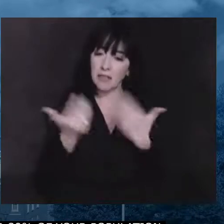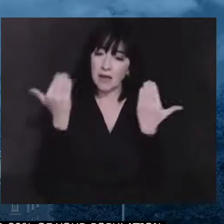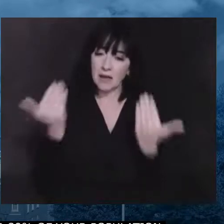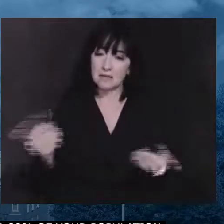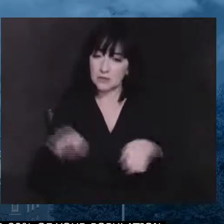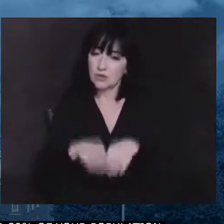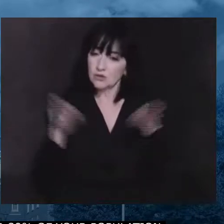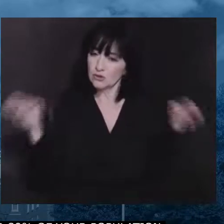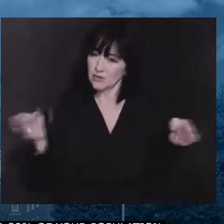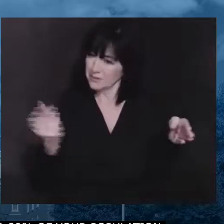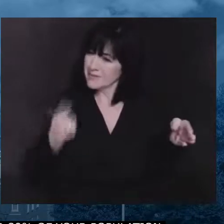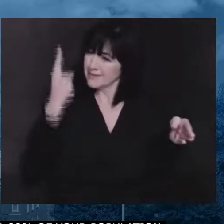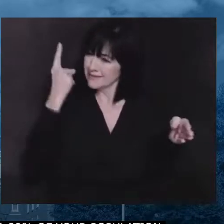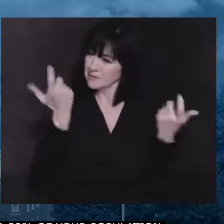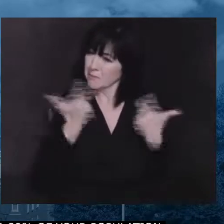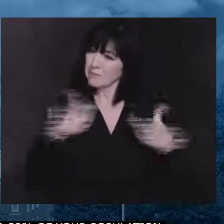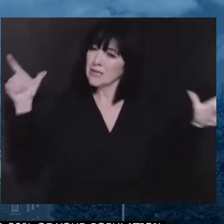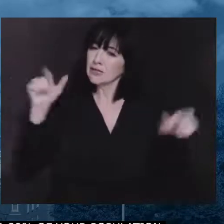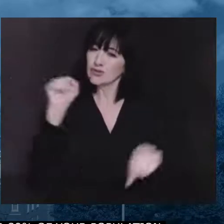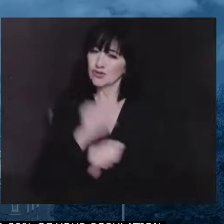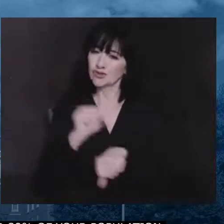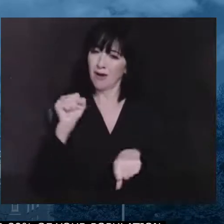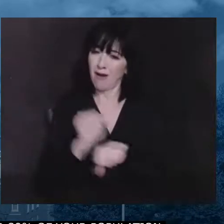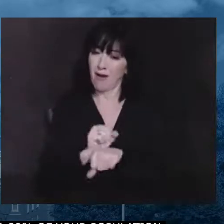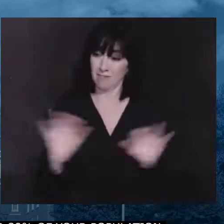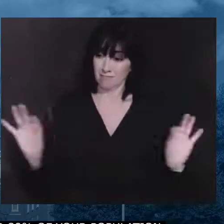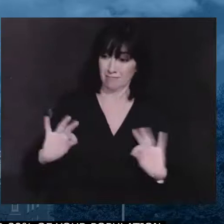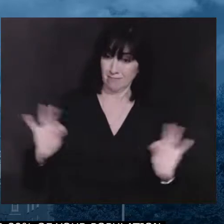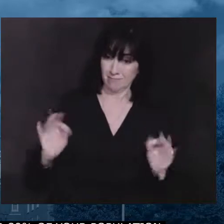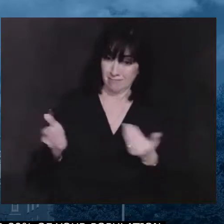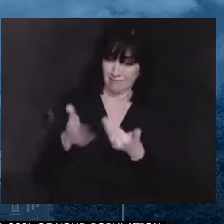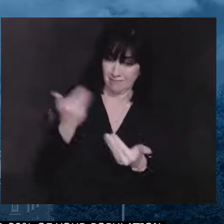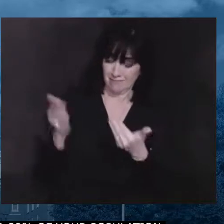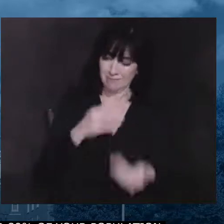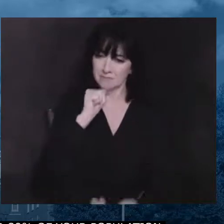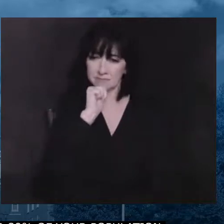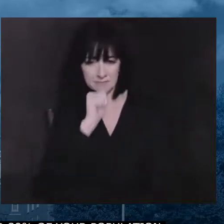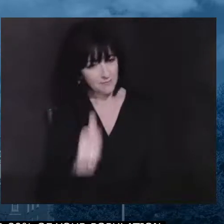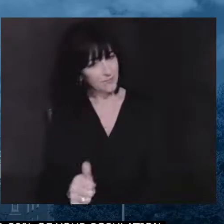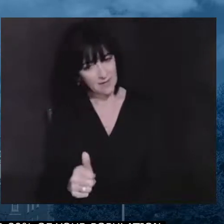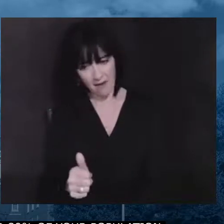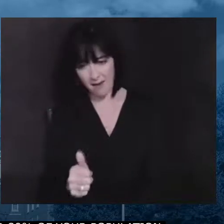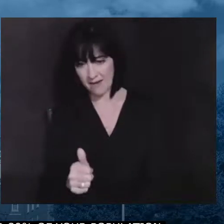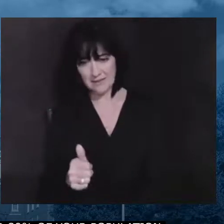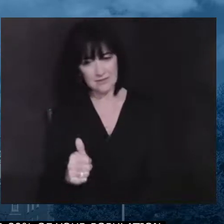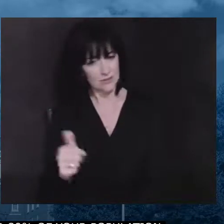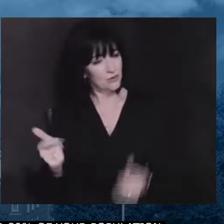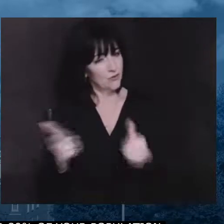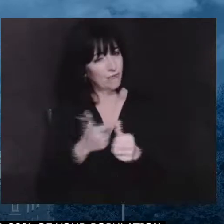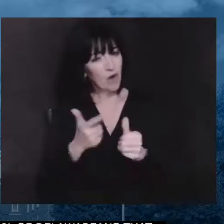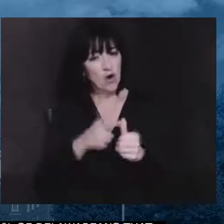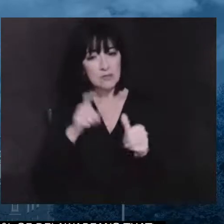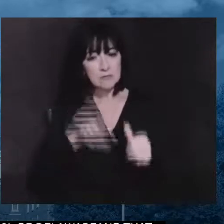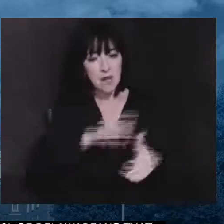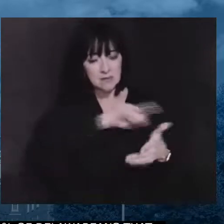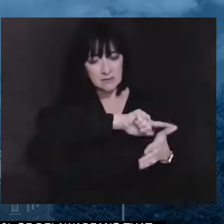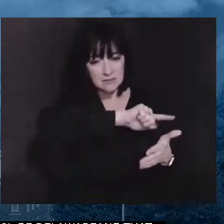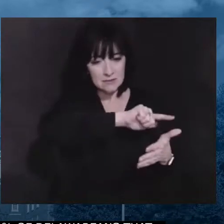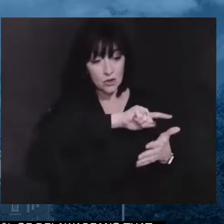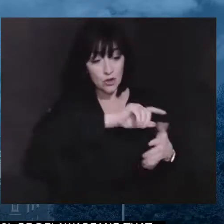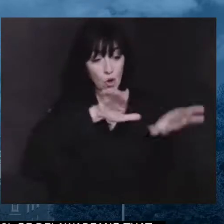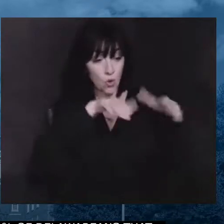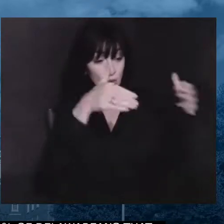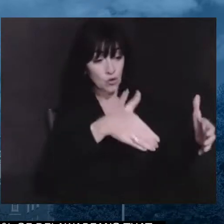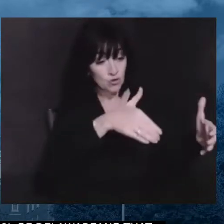a massive undertaking, the numbers of Delawareans that we want to get vaccinated before we're in a place where we